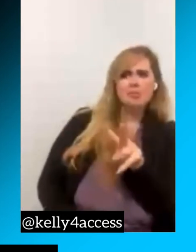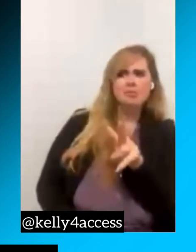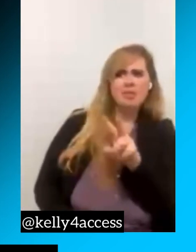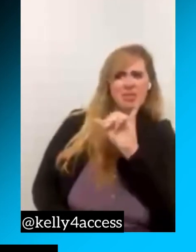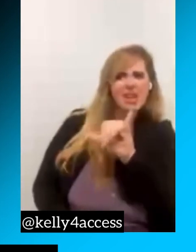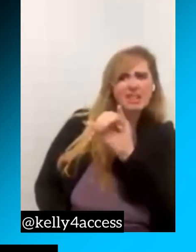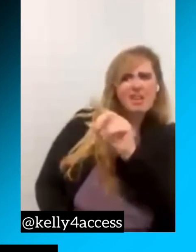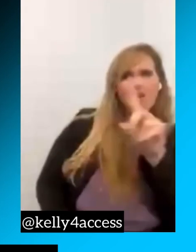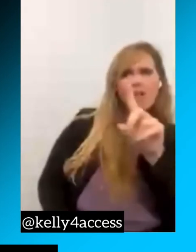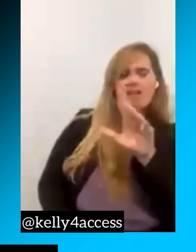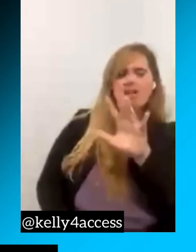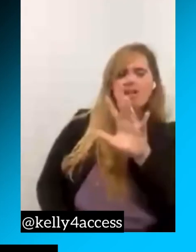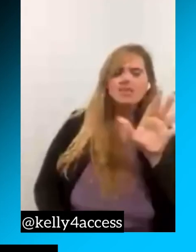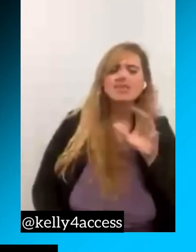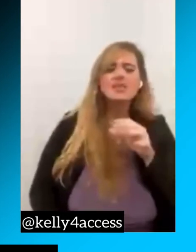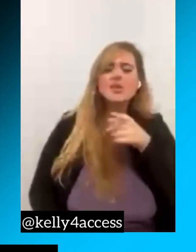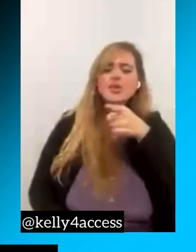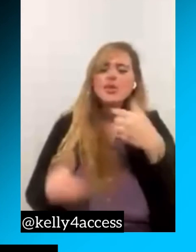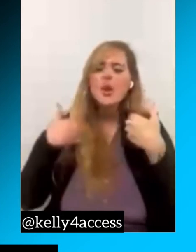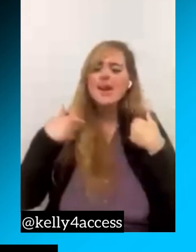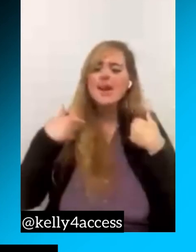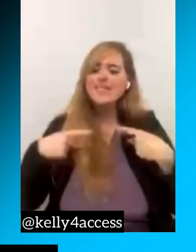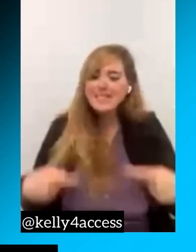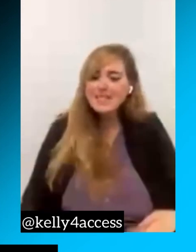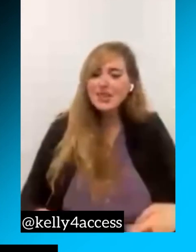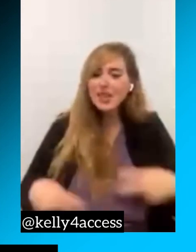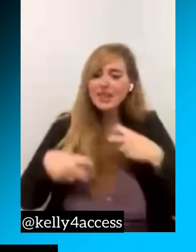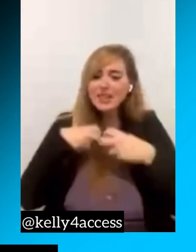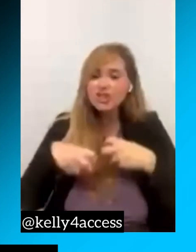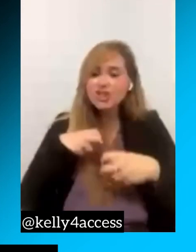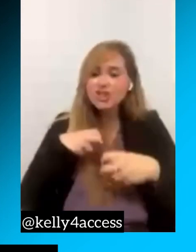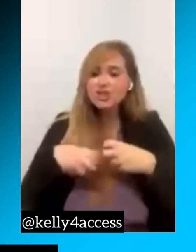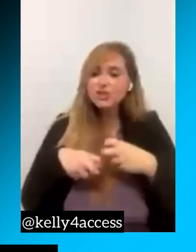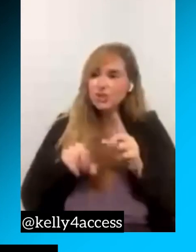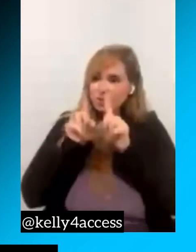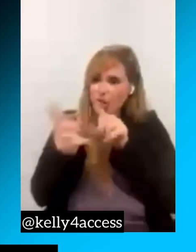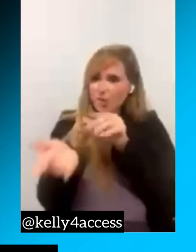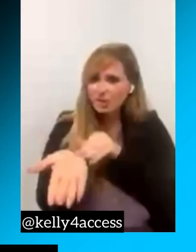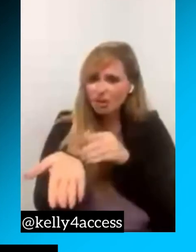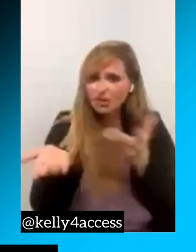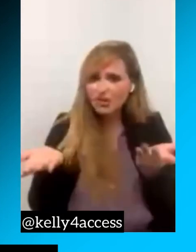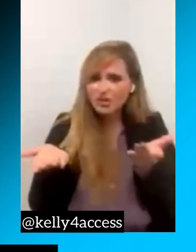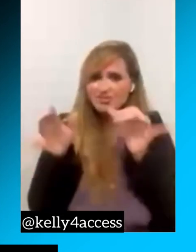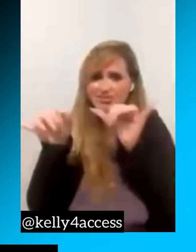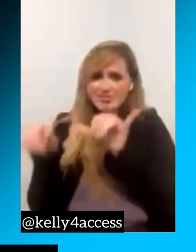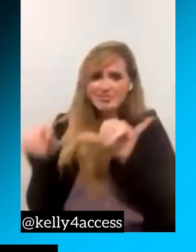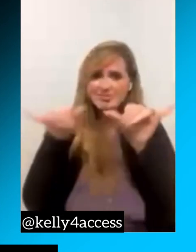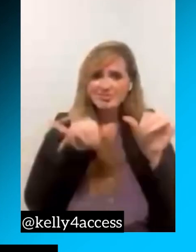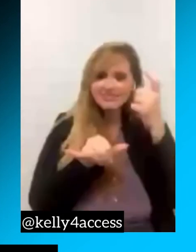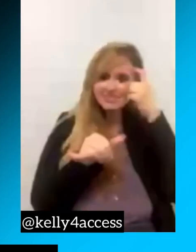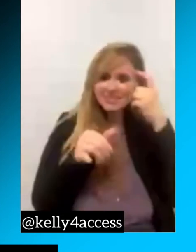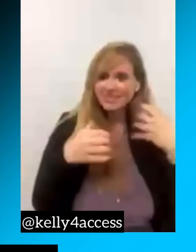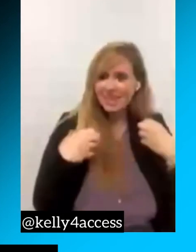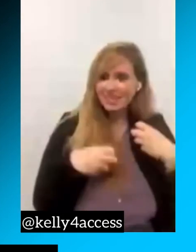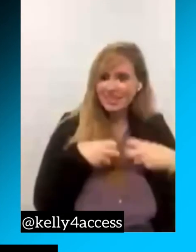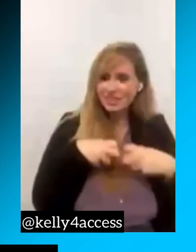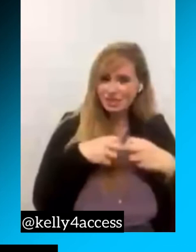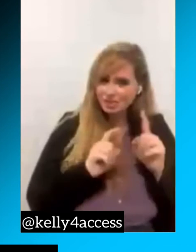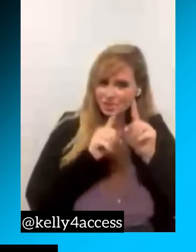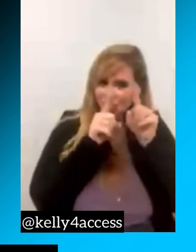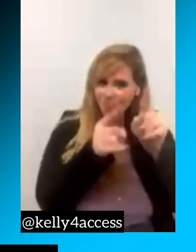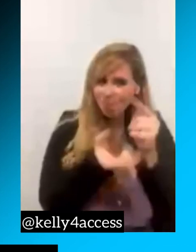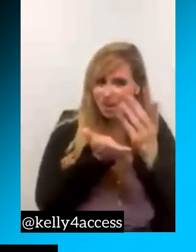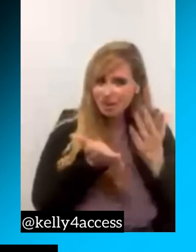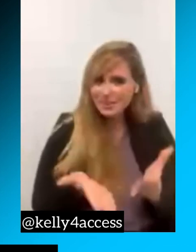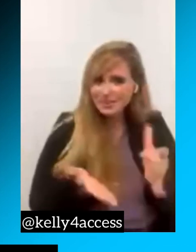like when you have physical issues, you're going to a doctor. So it's completely normal when you're having mental issues that you're going